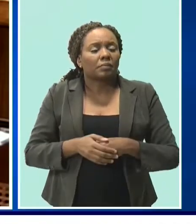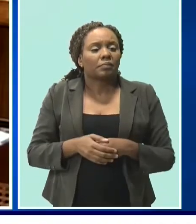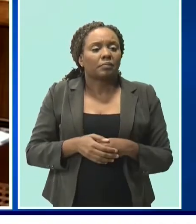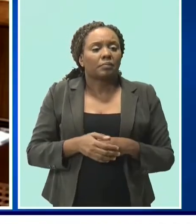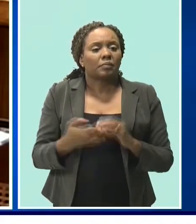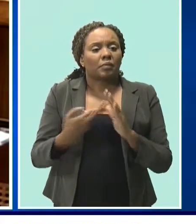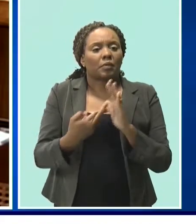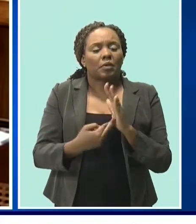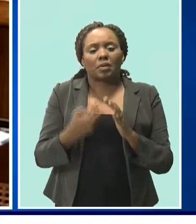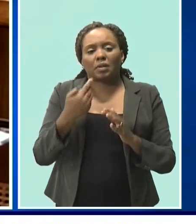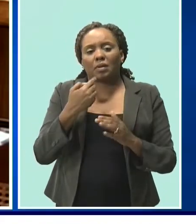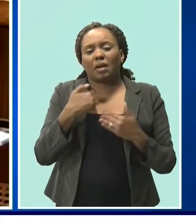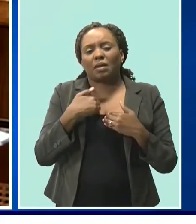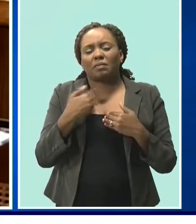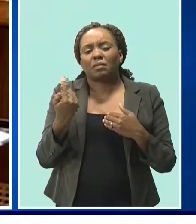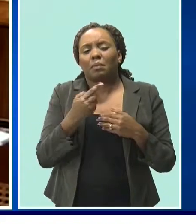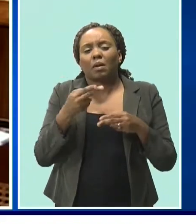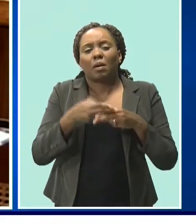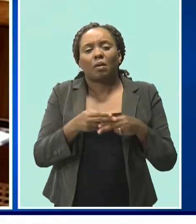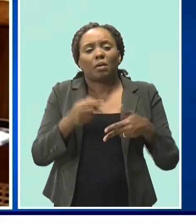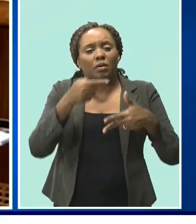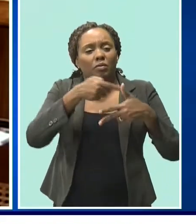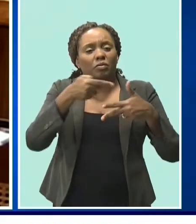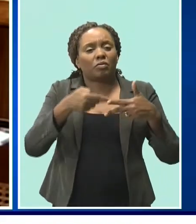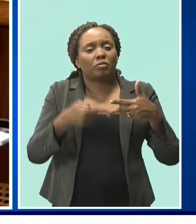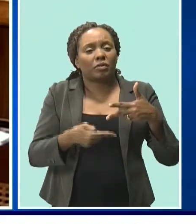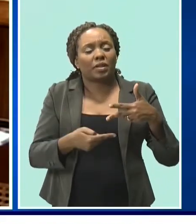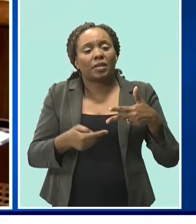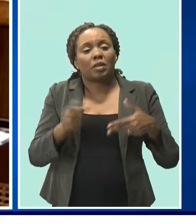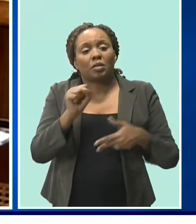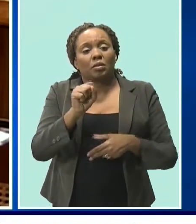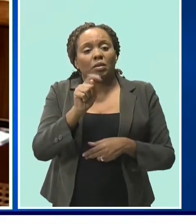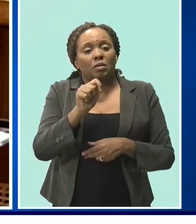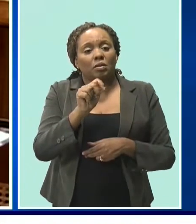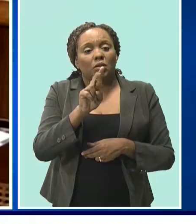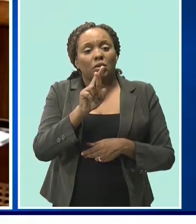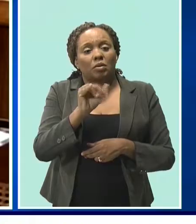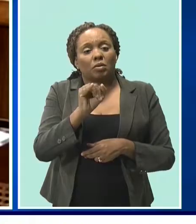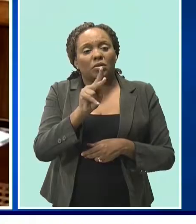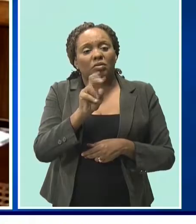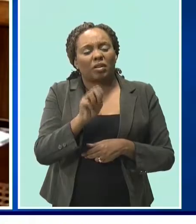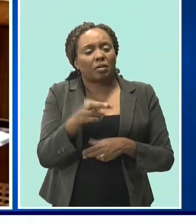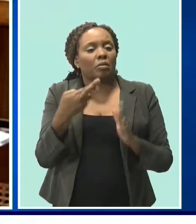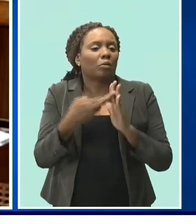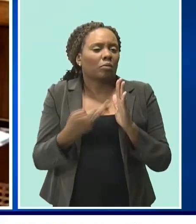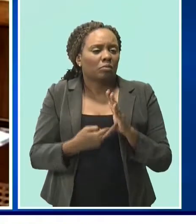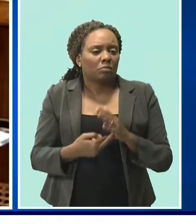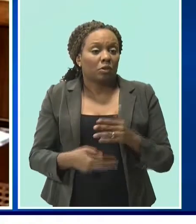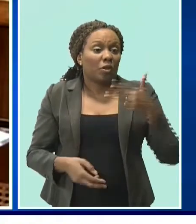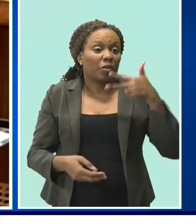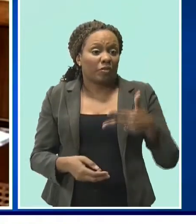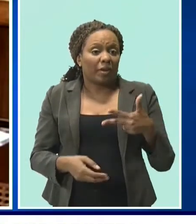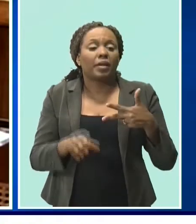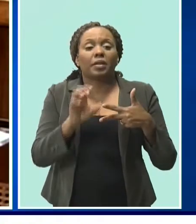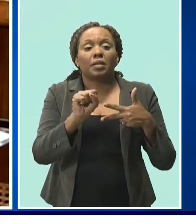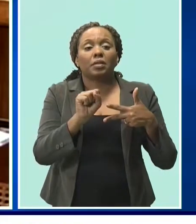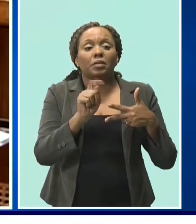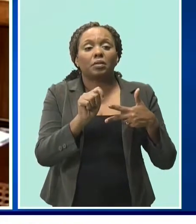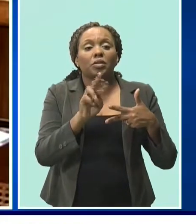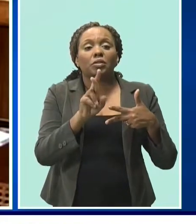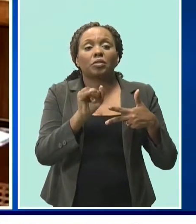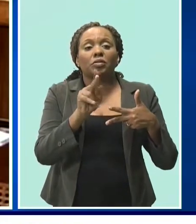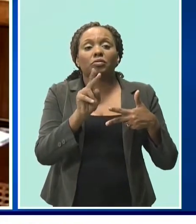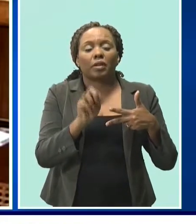the 3-strike rule. And what that rule is, Mr. President, for the first